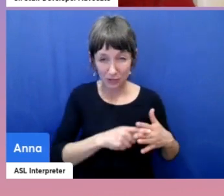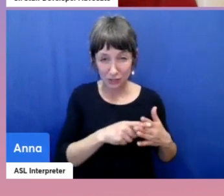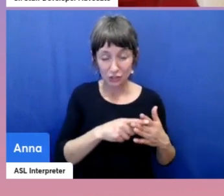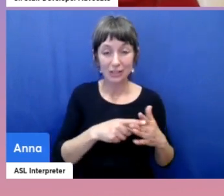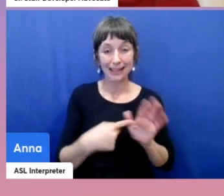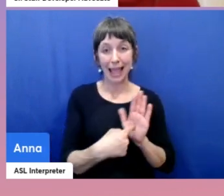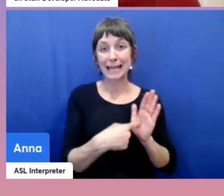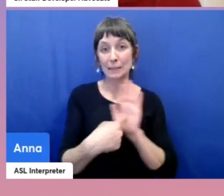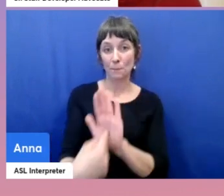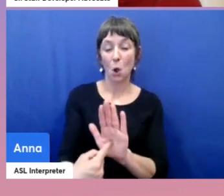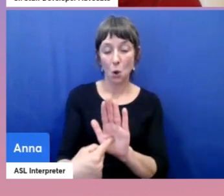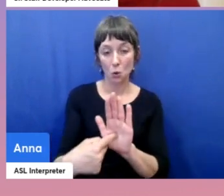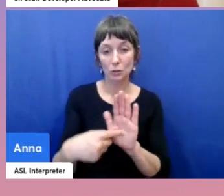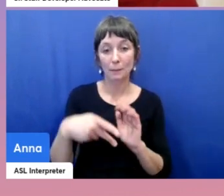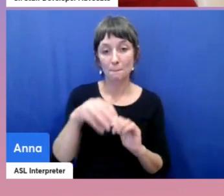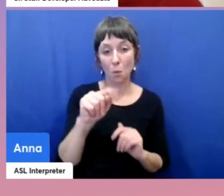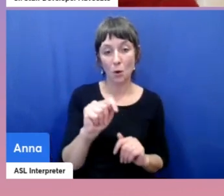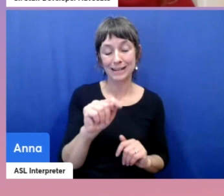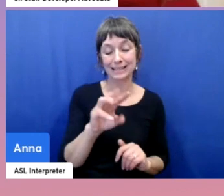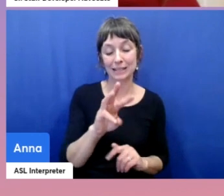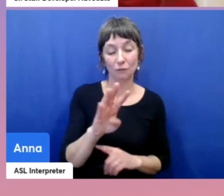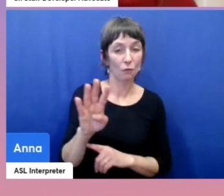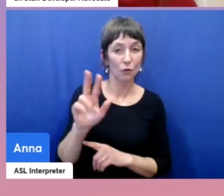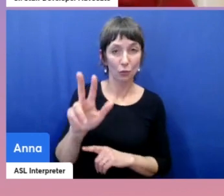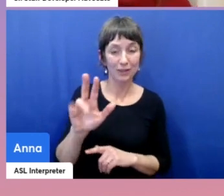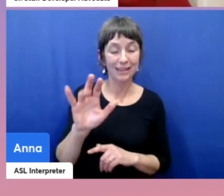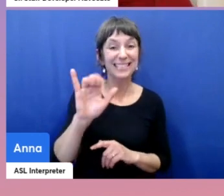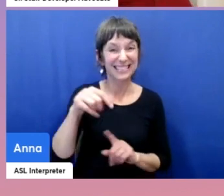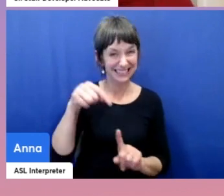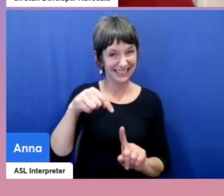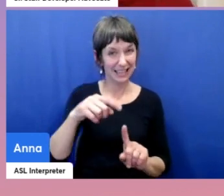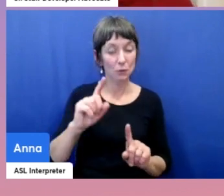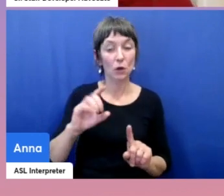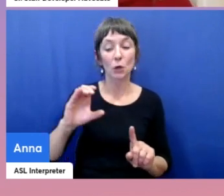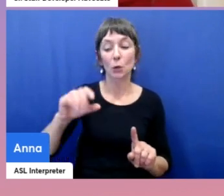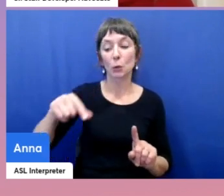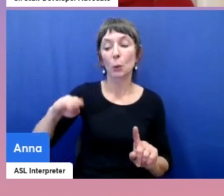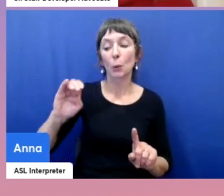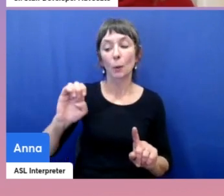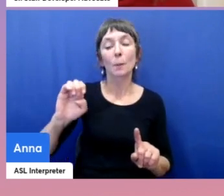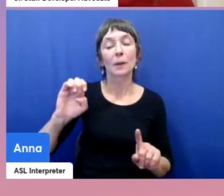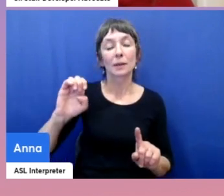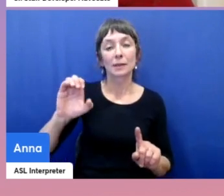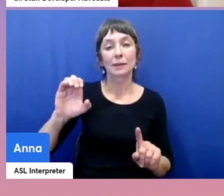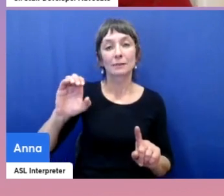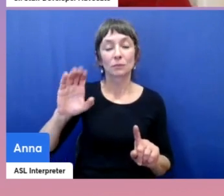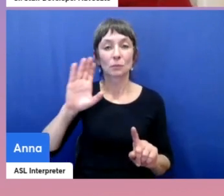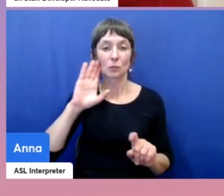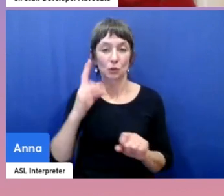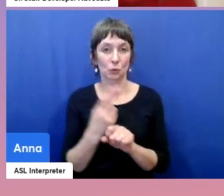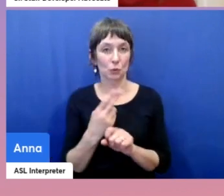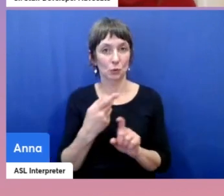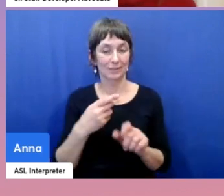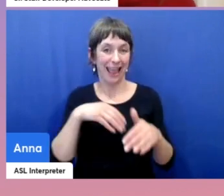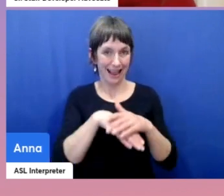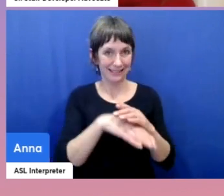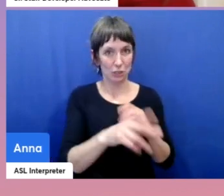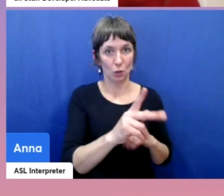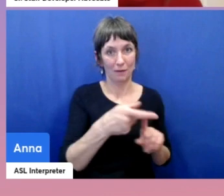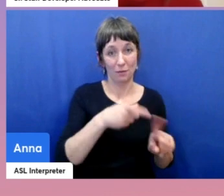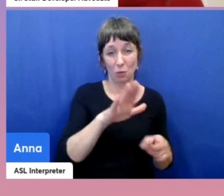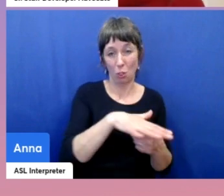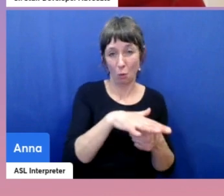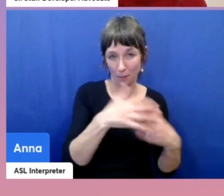port 6443 in our Nomad job spec, and that's the port that kubectl will be using to access Kubernetes from your local machine.